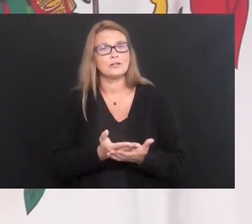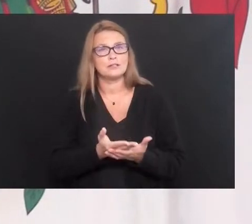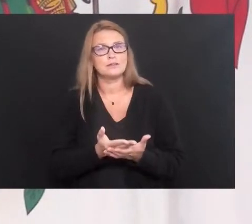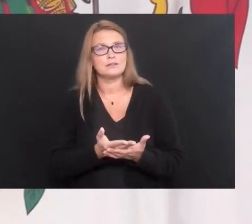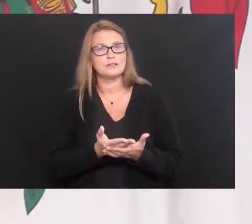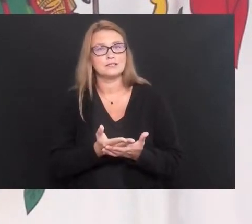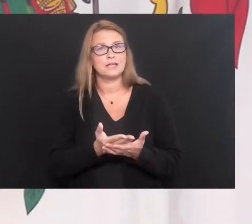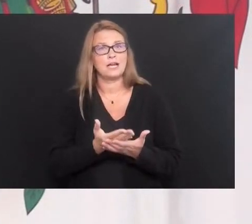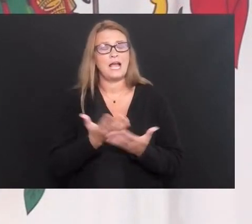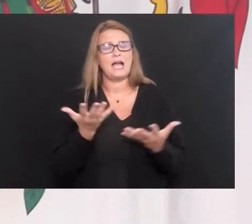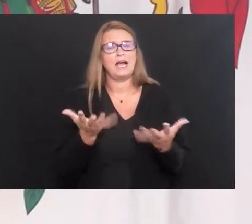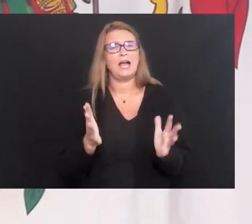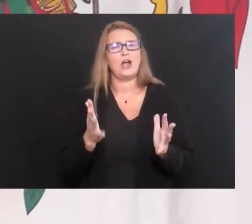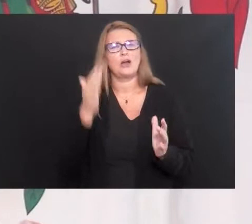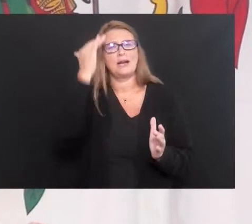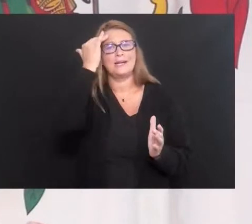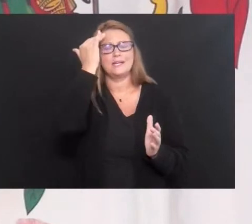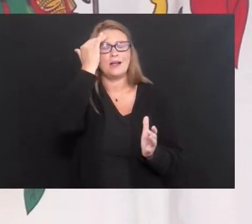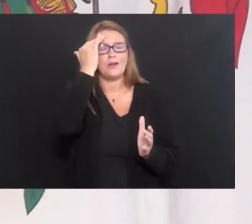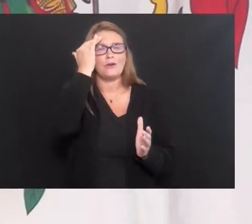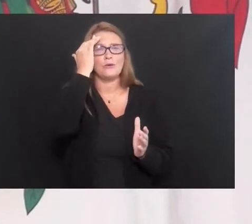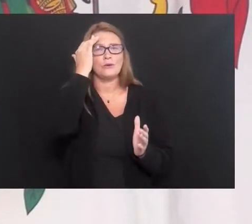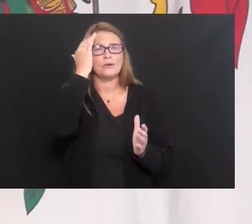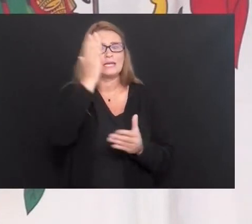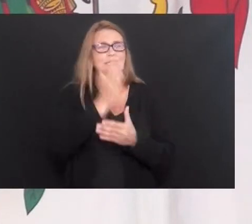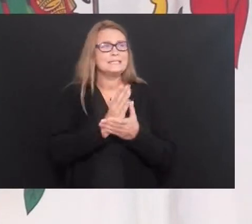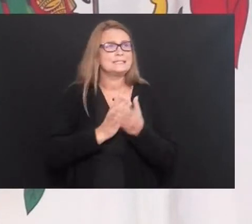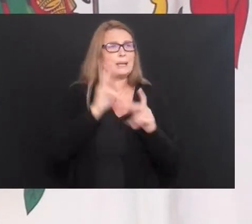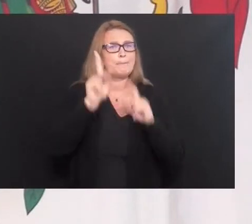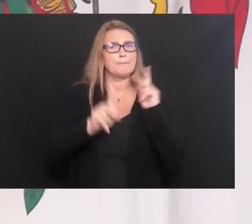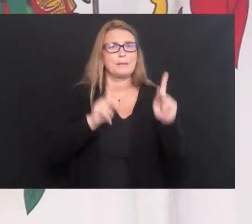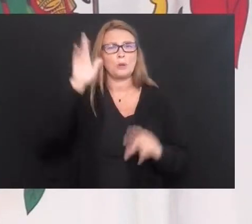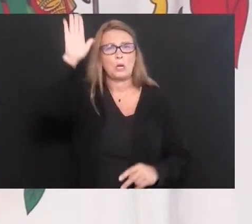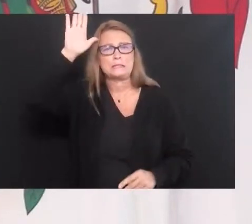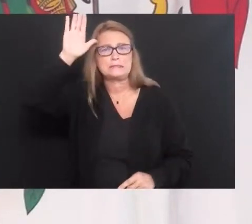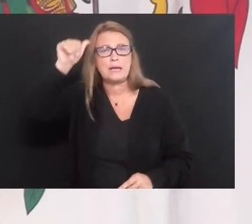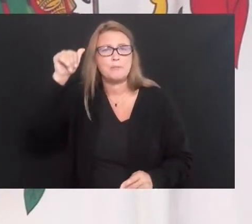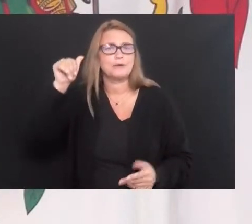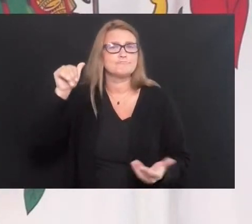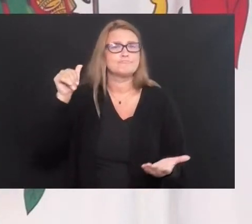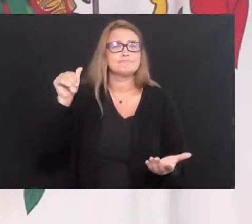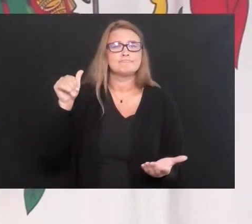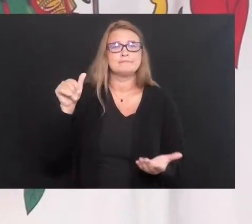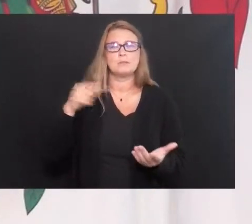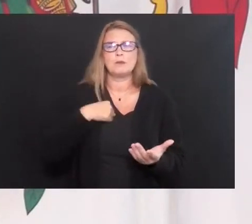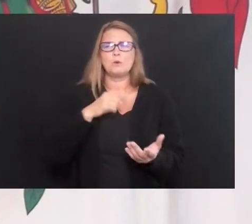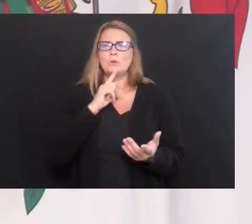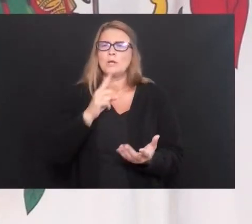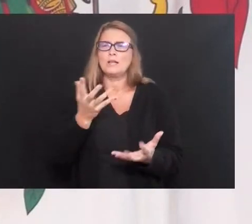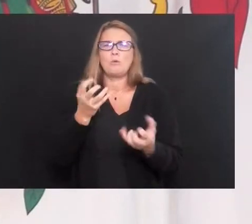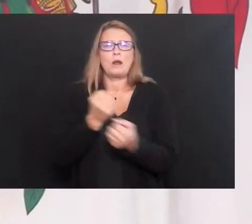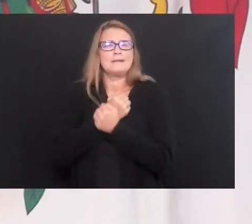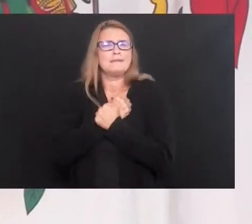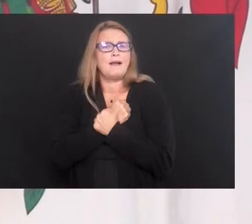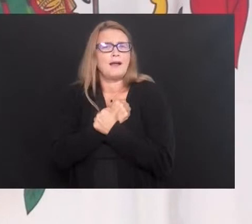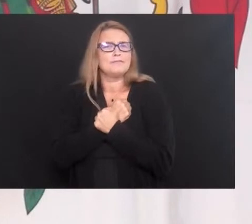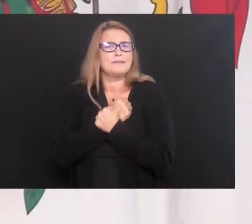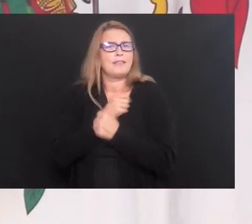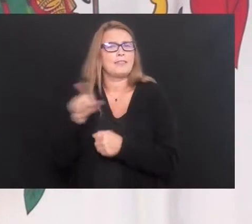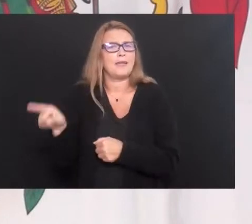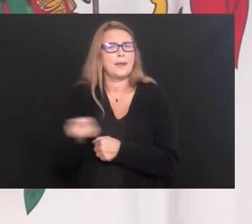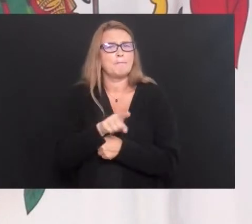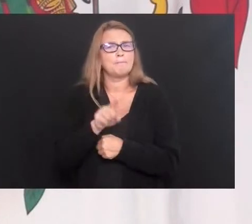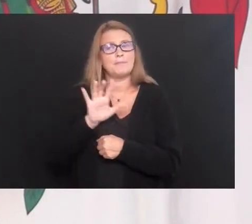I know that there's some that are stubborn and everything, and we want to love and embrace them in every way. That's